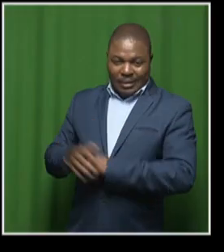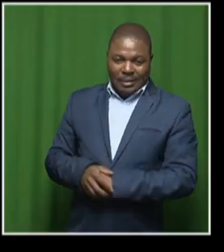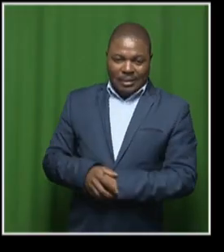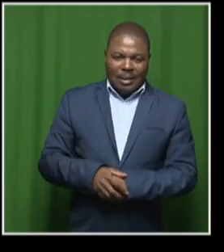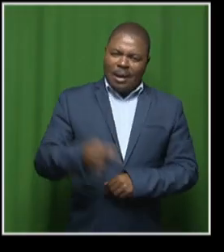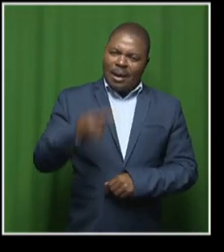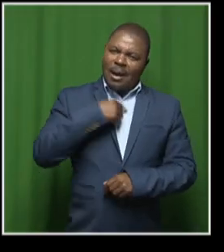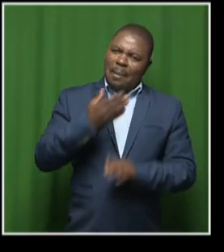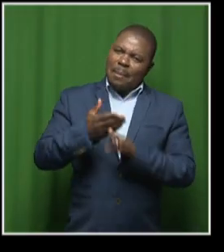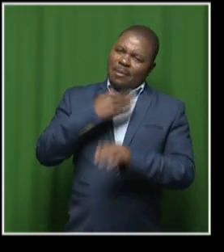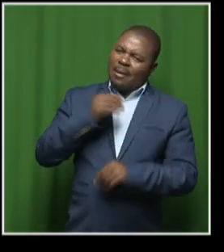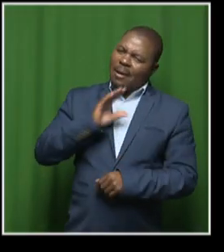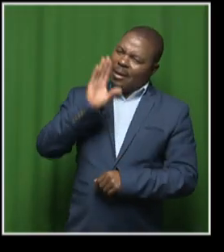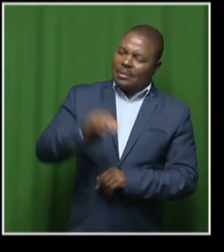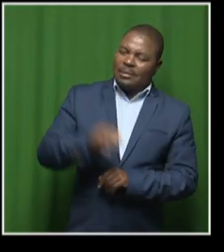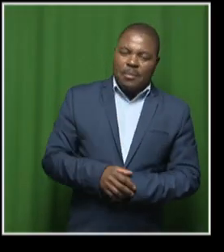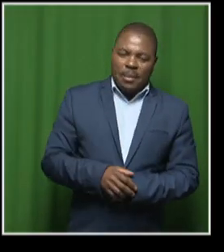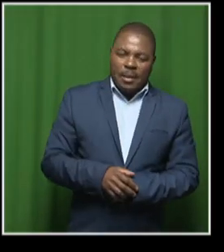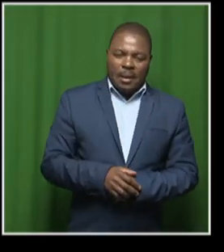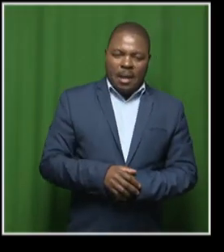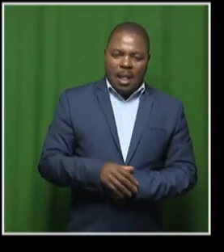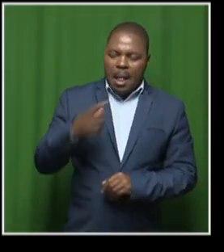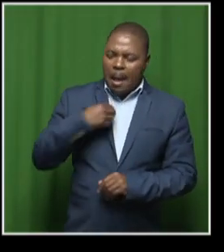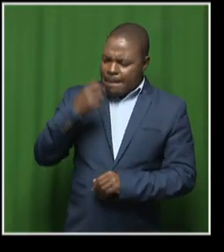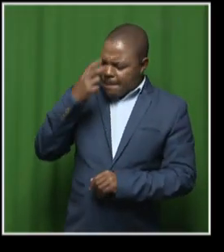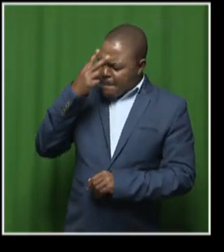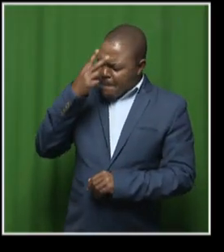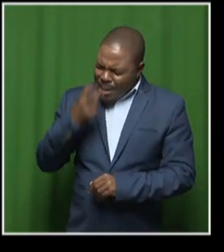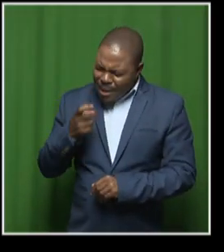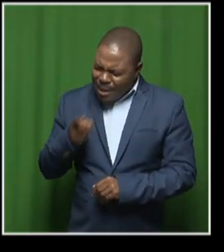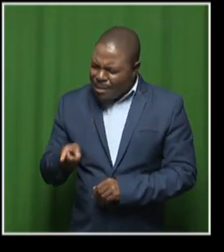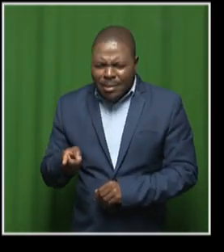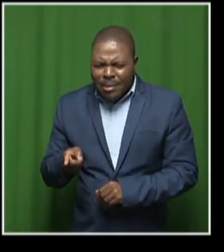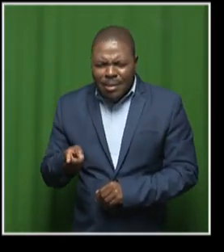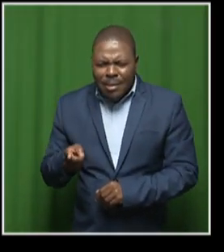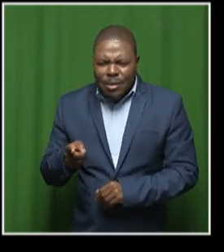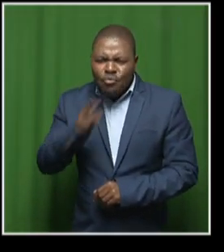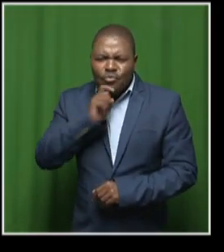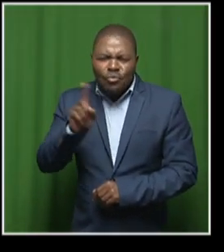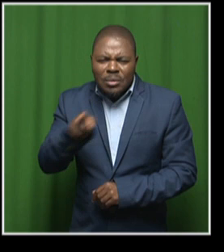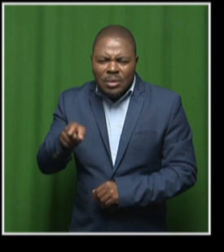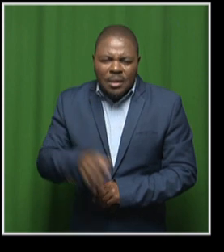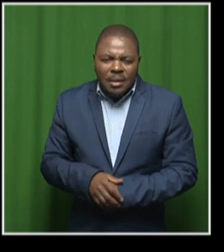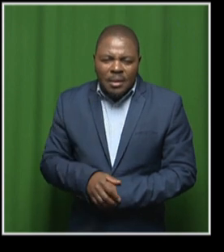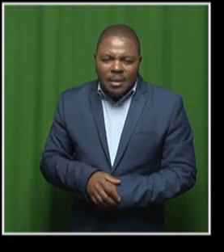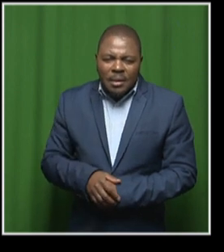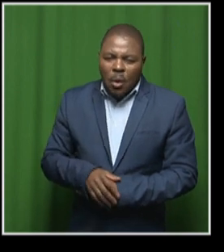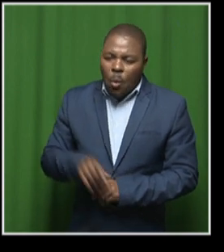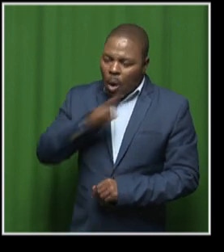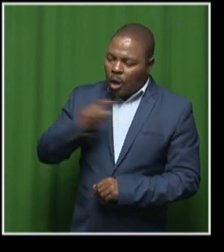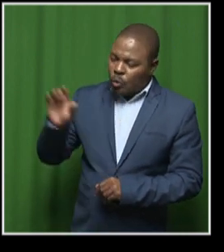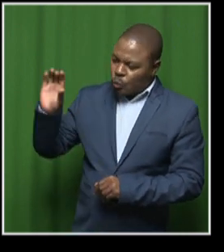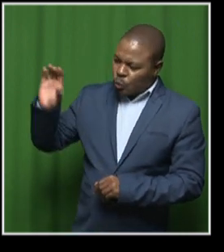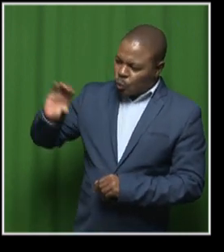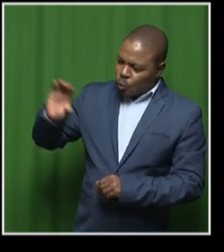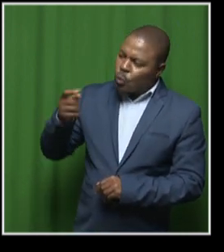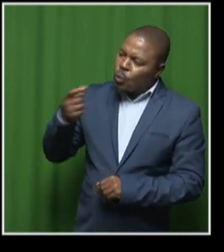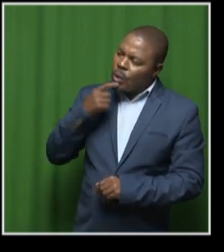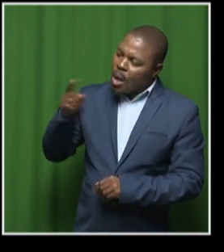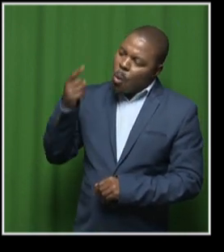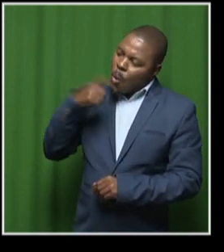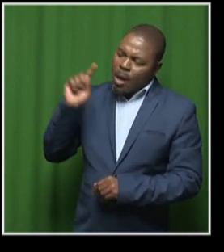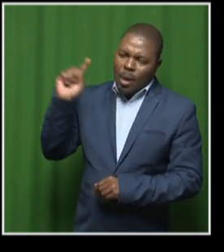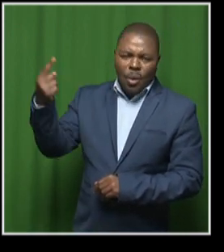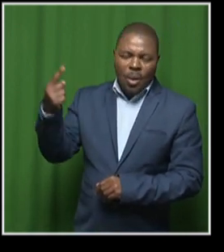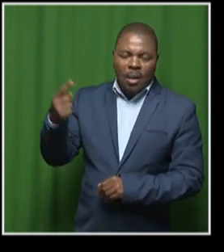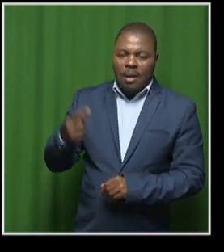asking the question earlier on, with the black particles, what is it that you used? Because salt is only white. Yeah, so the black is going to